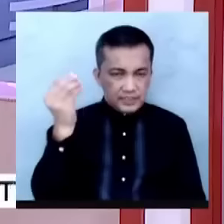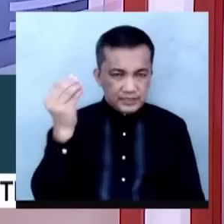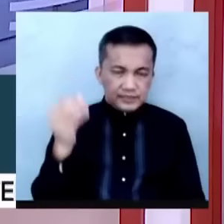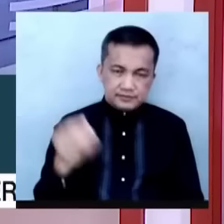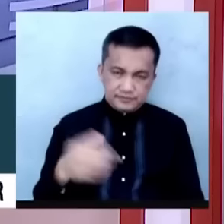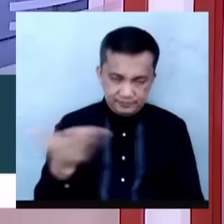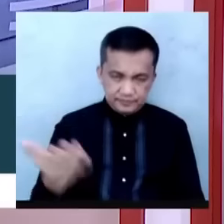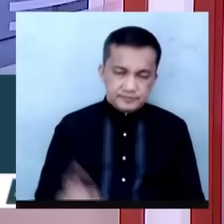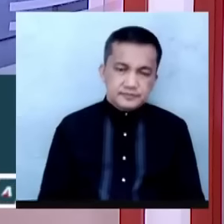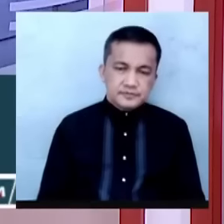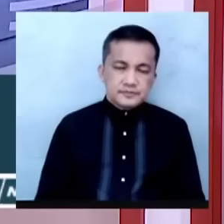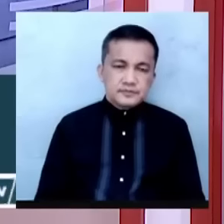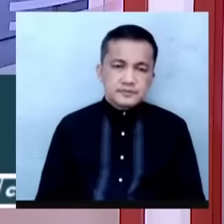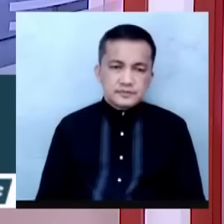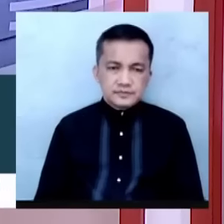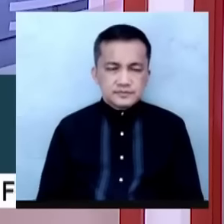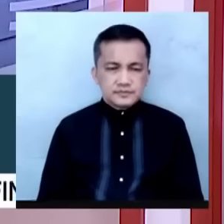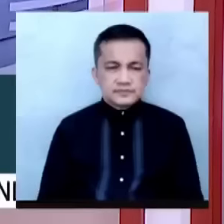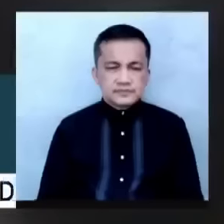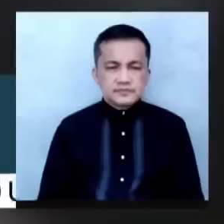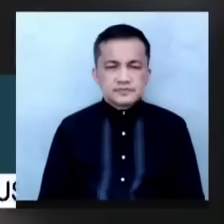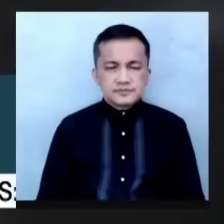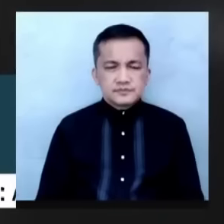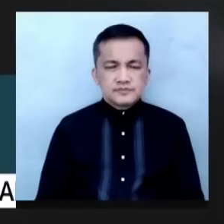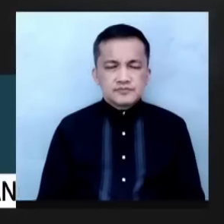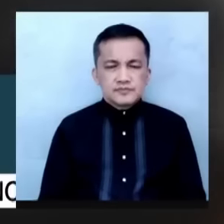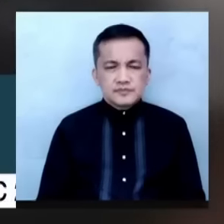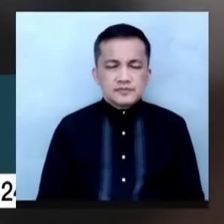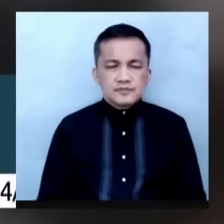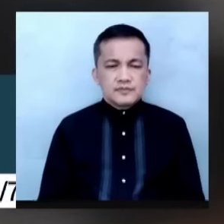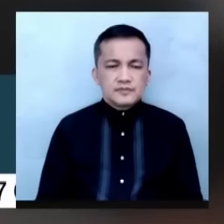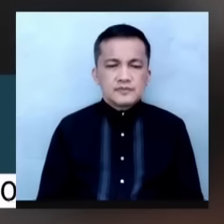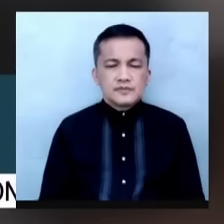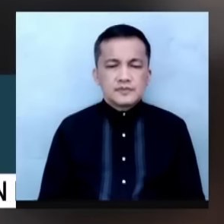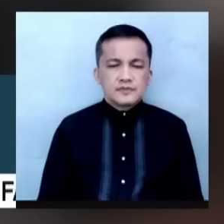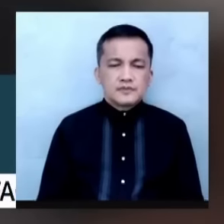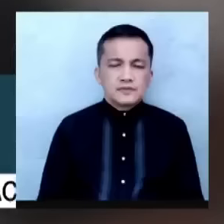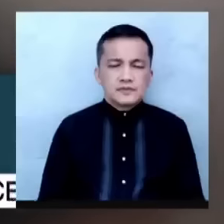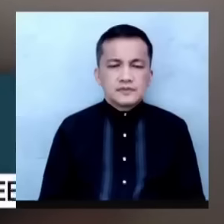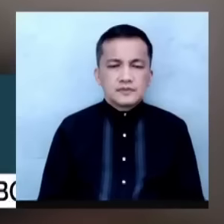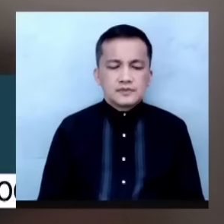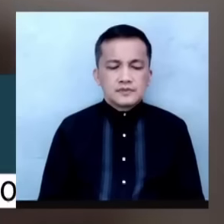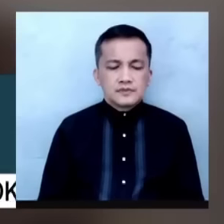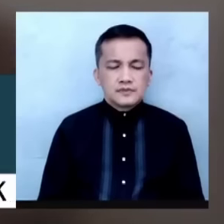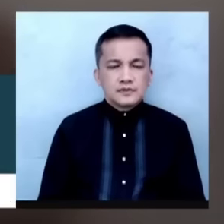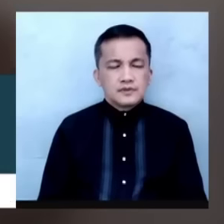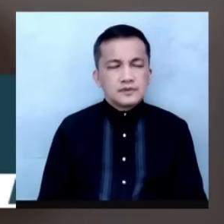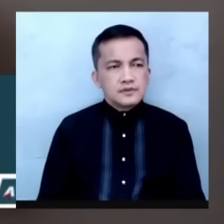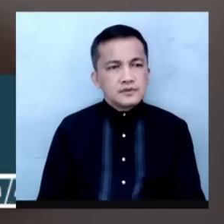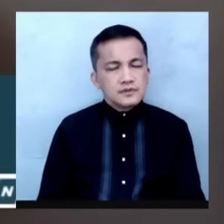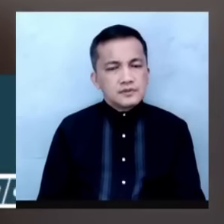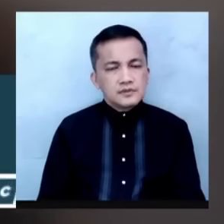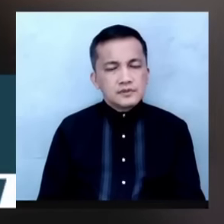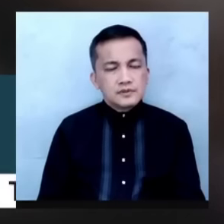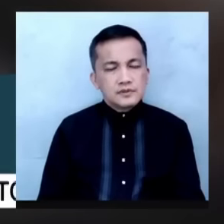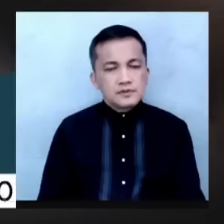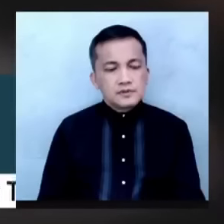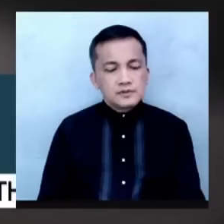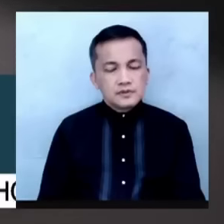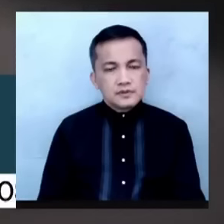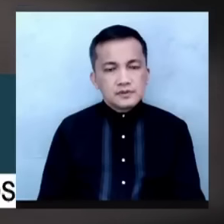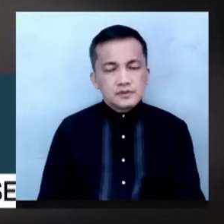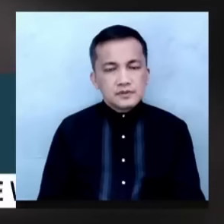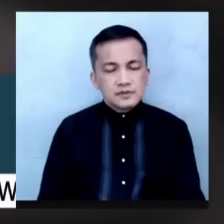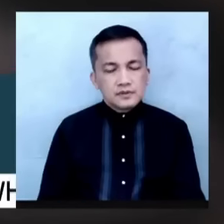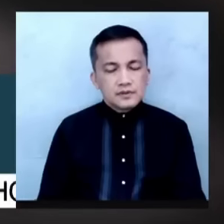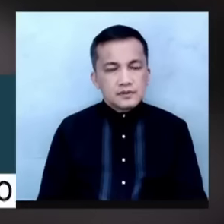you. Carmina, at 1 a.m., members of the Bureau of Immigration and the National Bureau of Investigation, along with the Philippine media,